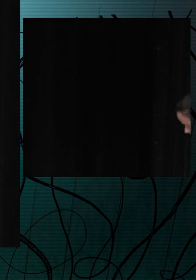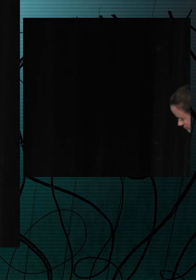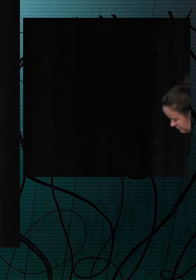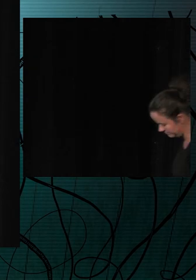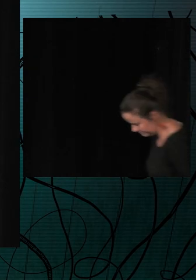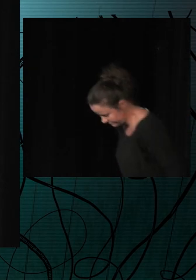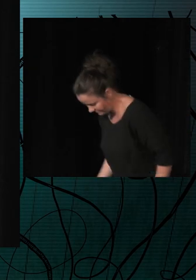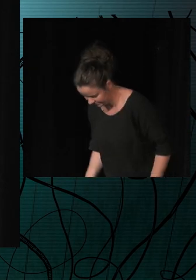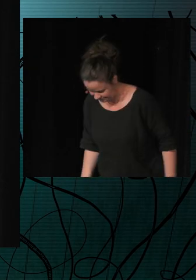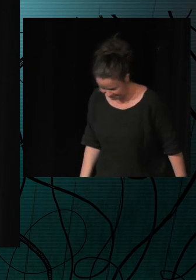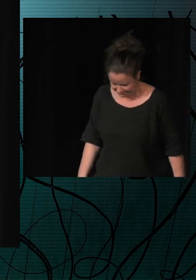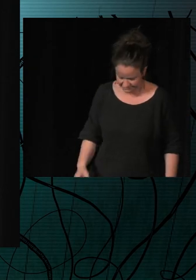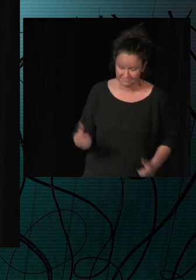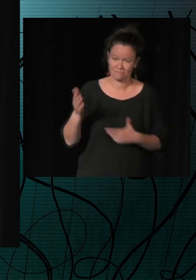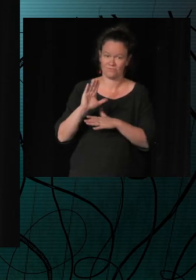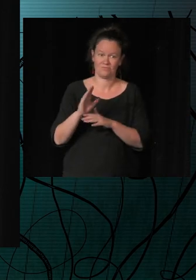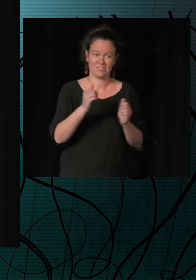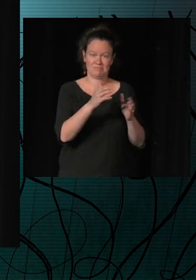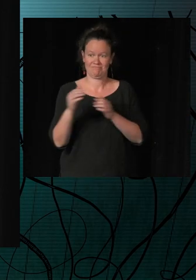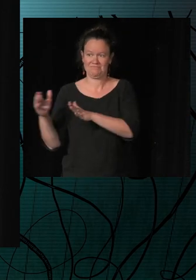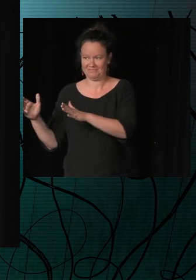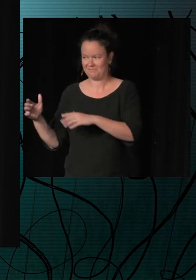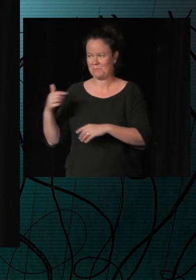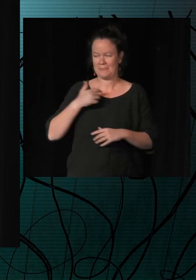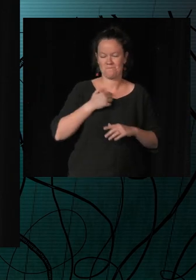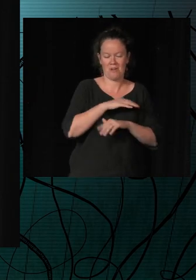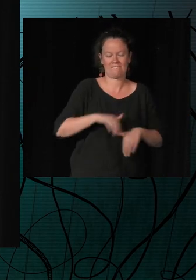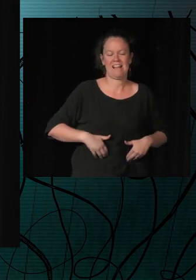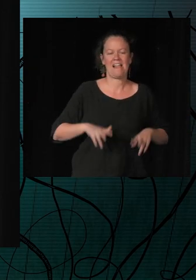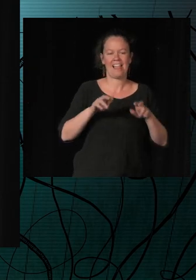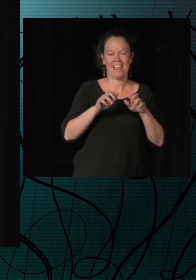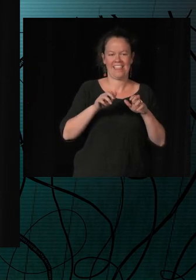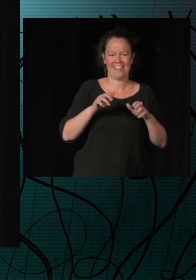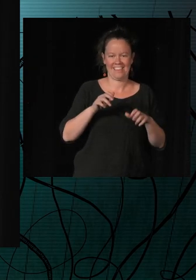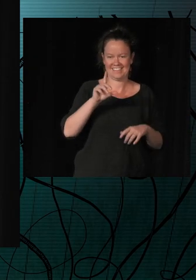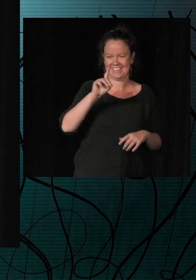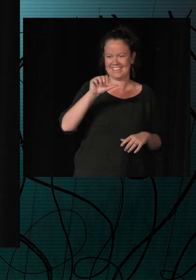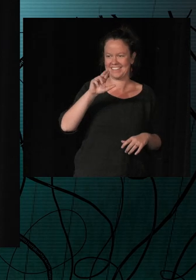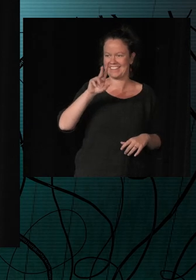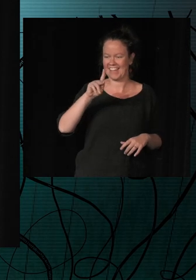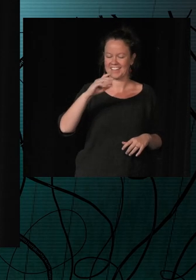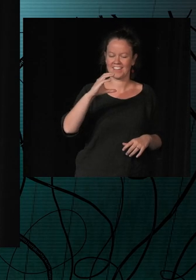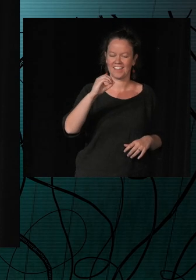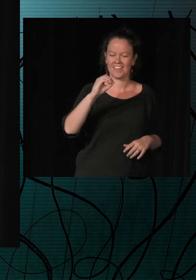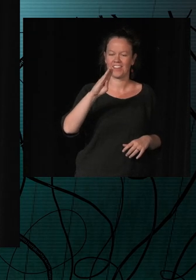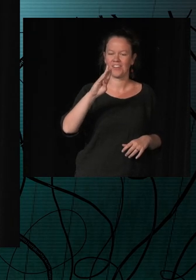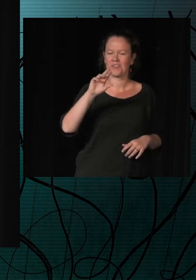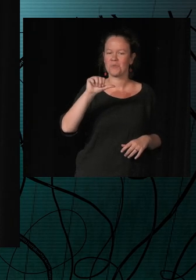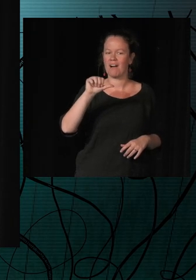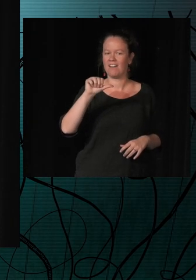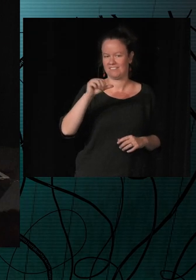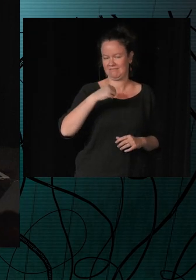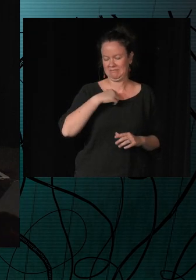Damien est-ce que tu te reconnais dans l'une des catégories je suis le Dark Cobra dark Cobra voilà je devienne le Dark Cobra mais après c'est un peu